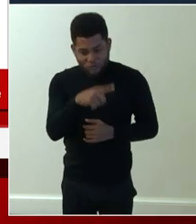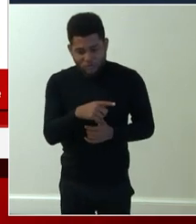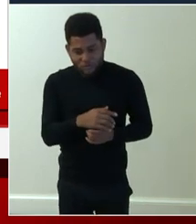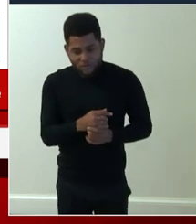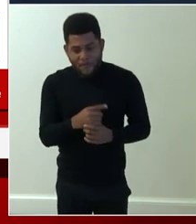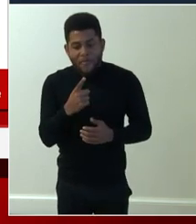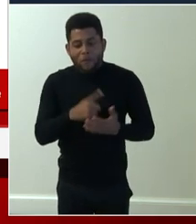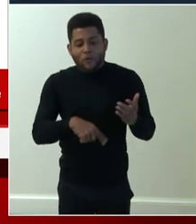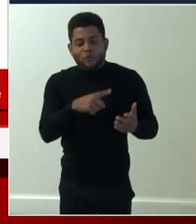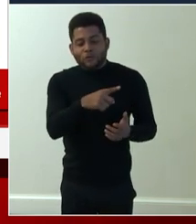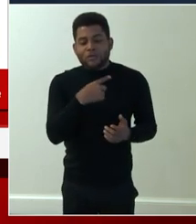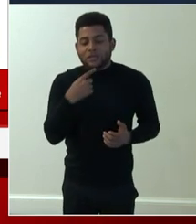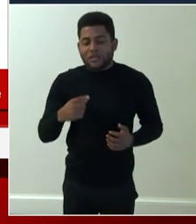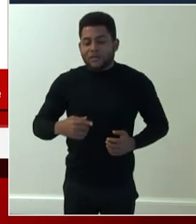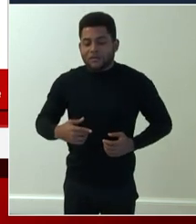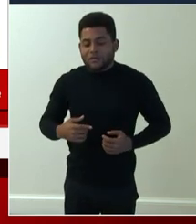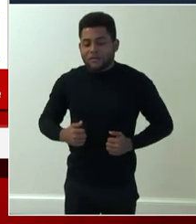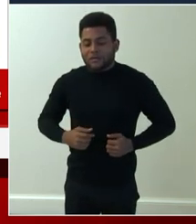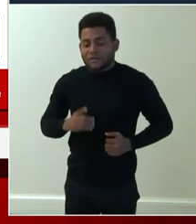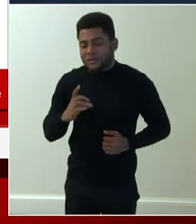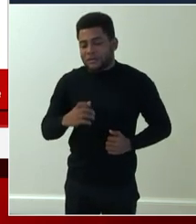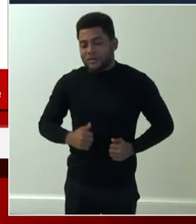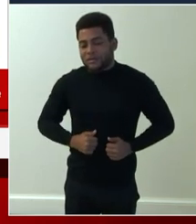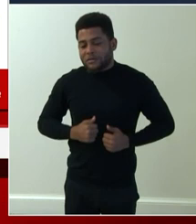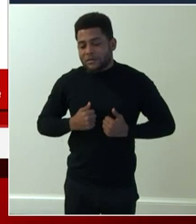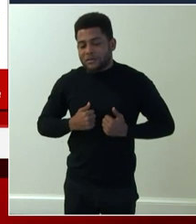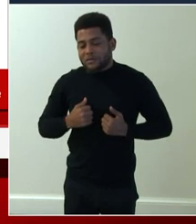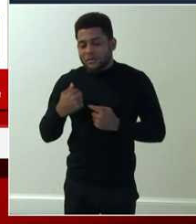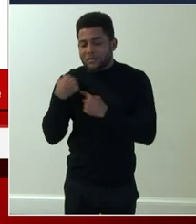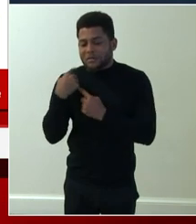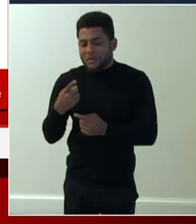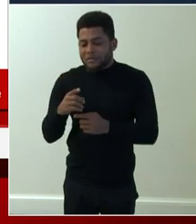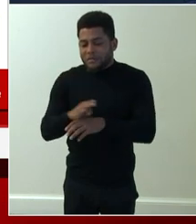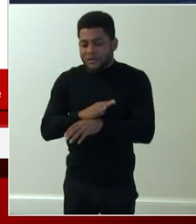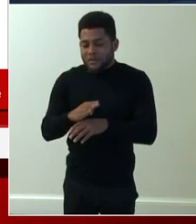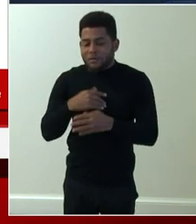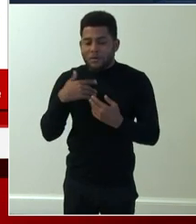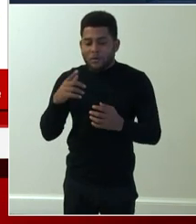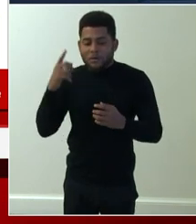and particularly businesses? I mean, I can already hear the calls that are going to come in from